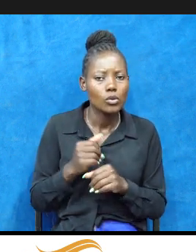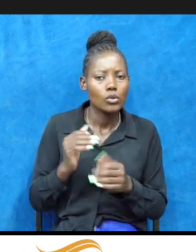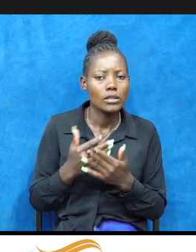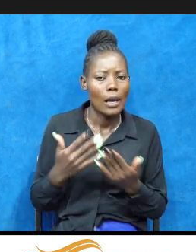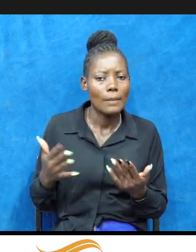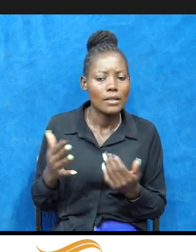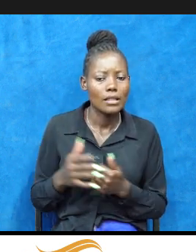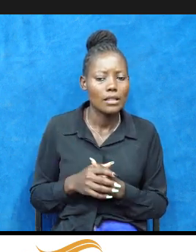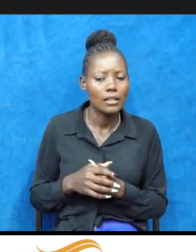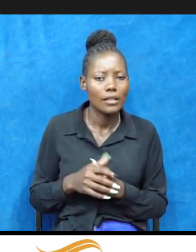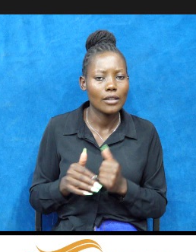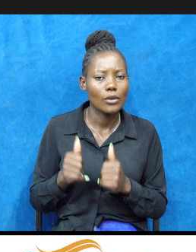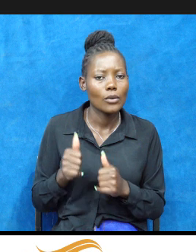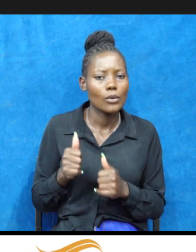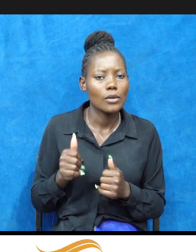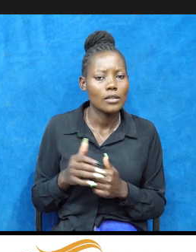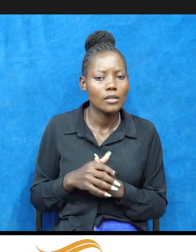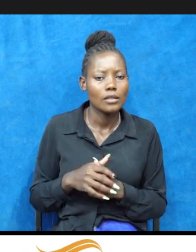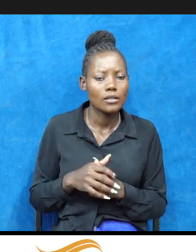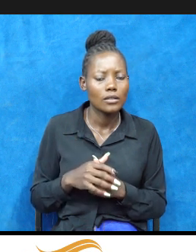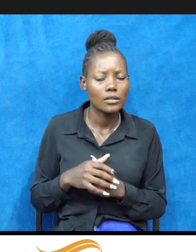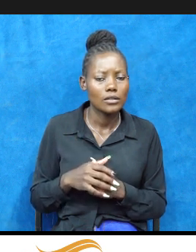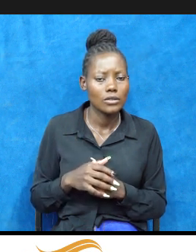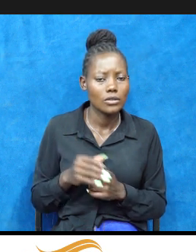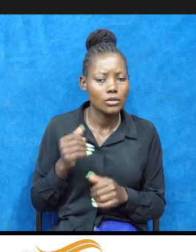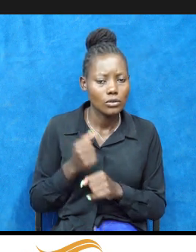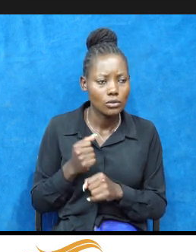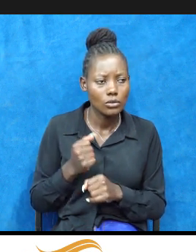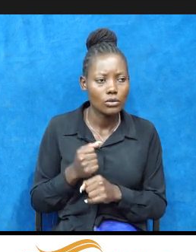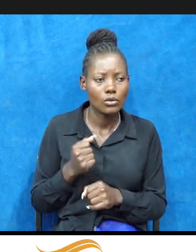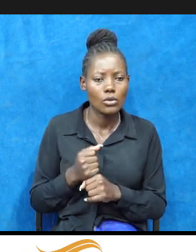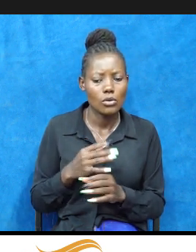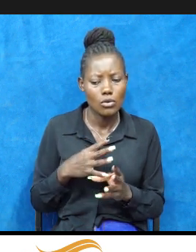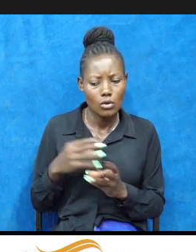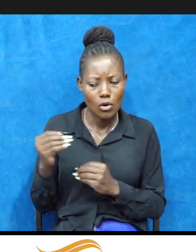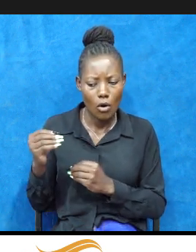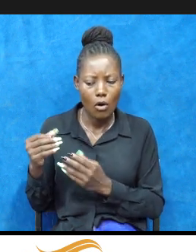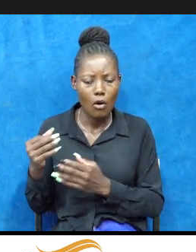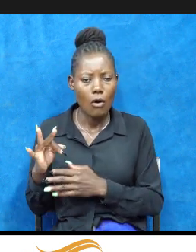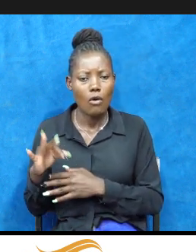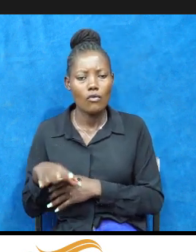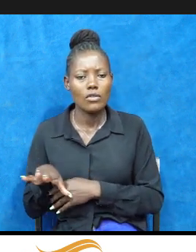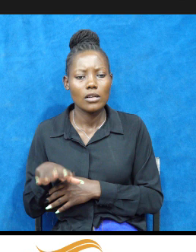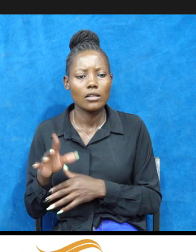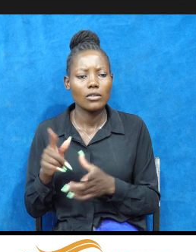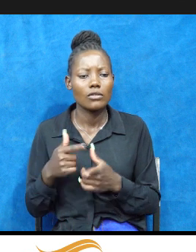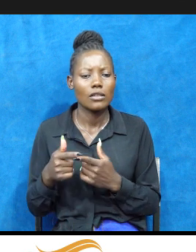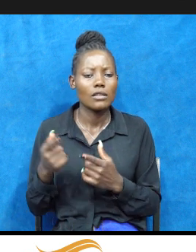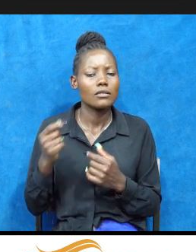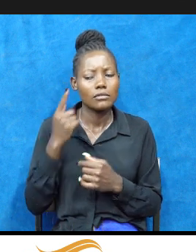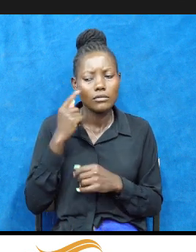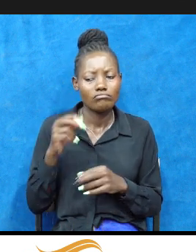there. And he's just bounding over the hurdles, just boom, boom, just getting off the ground. And it looks easy. He's just floating. He's ready